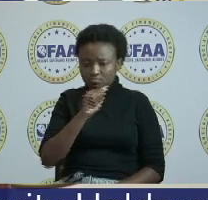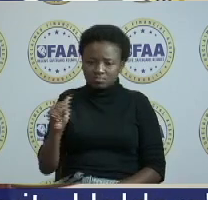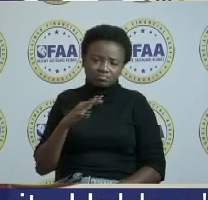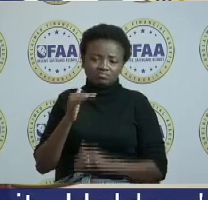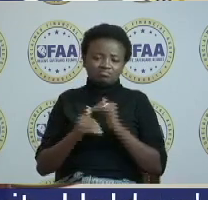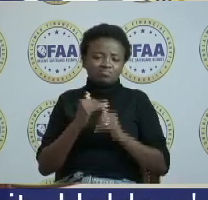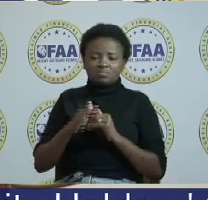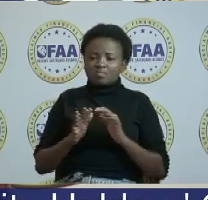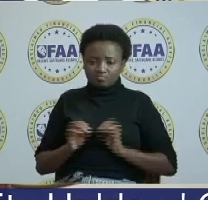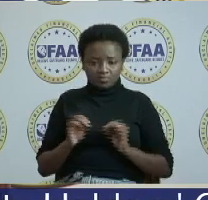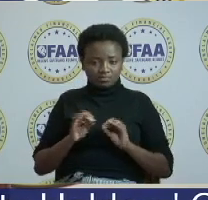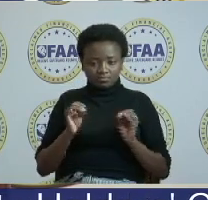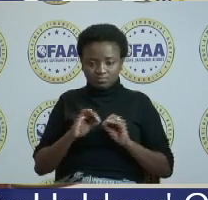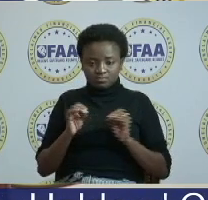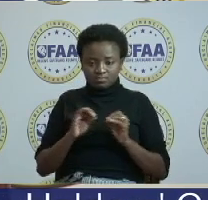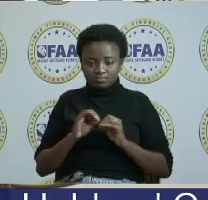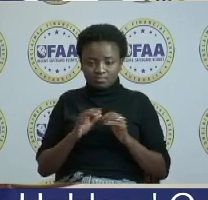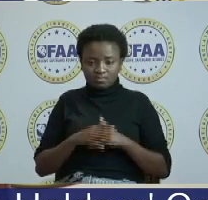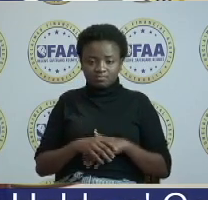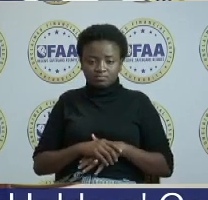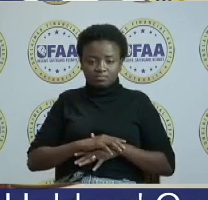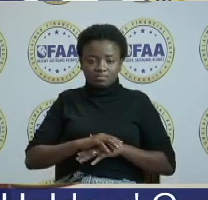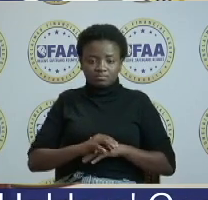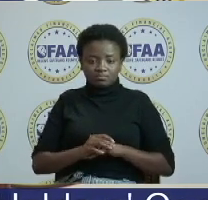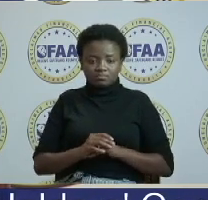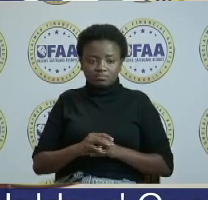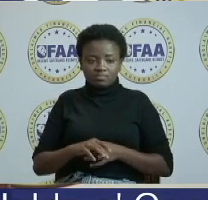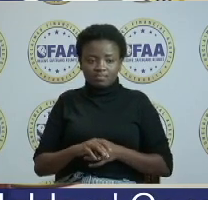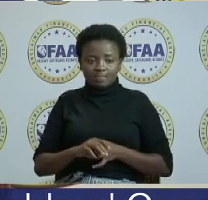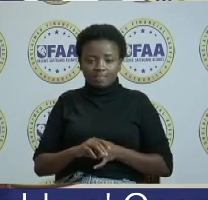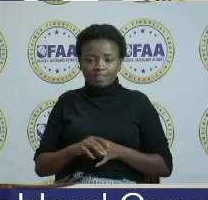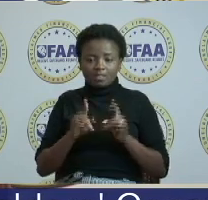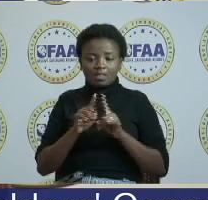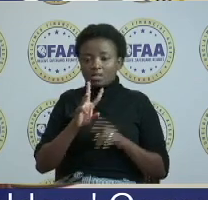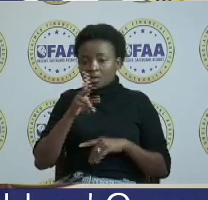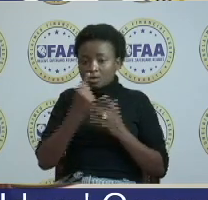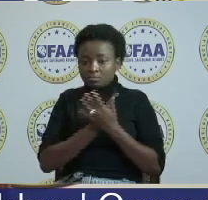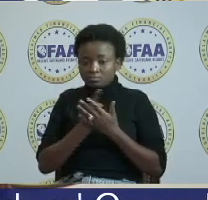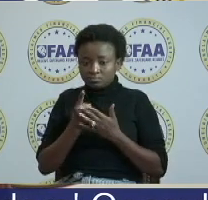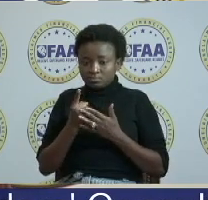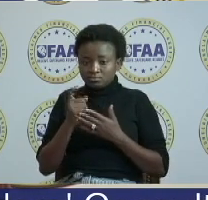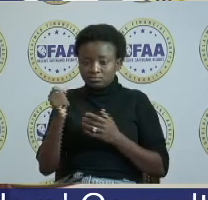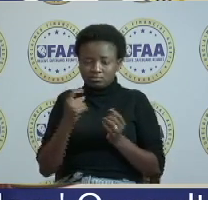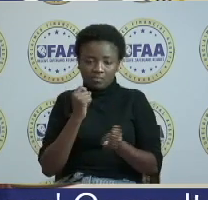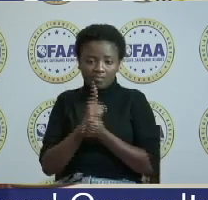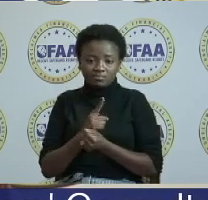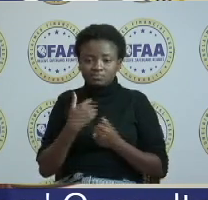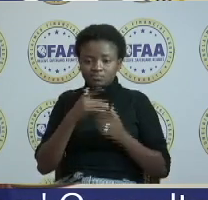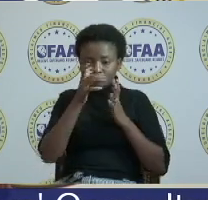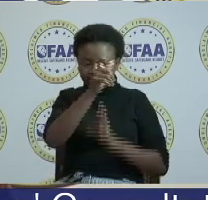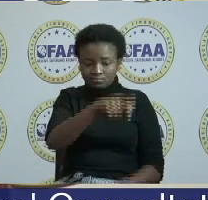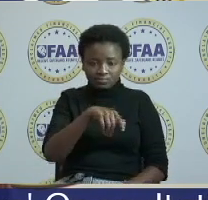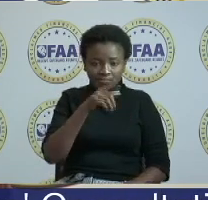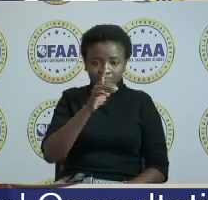on 1st November every year. And the following week, the second week of November, we have the claimants coming and saying,